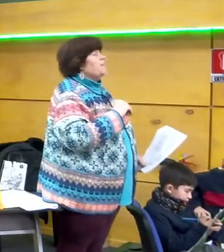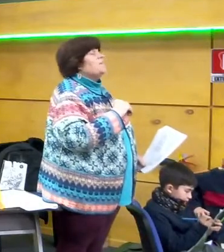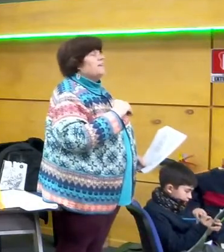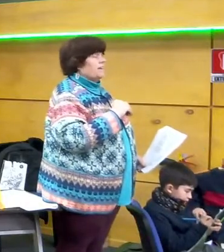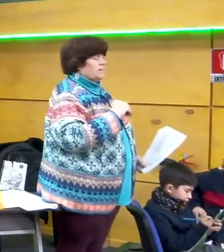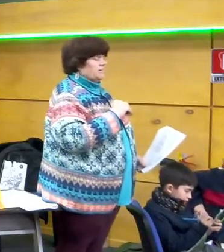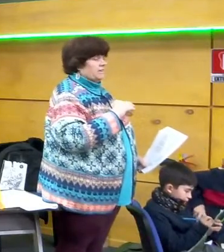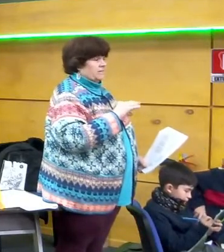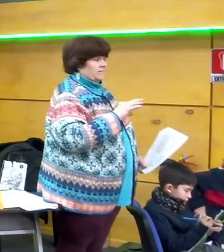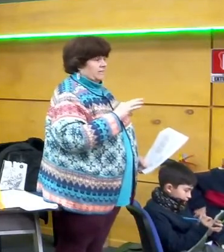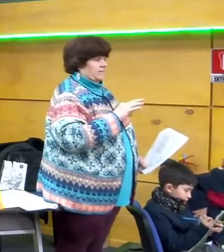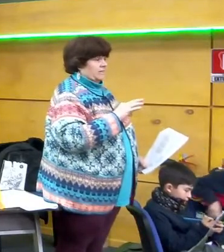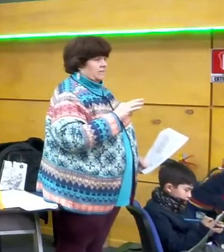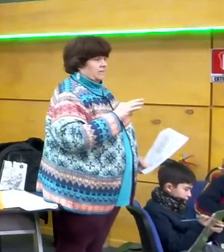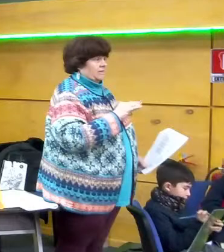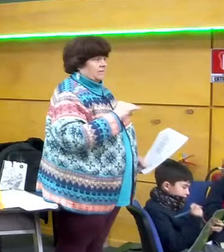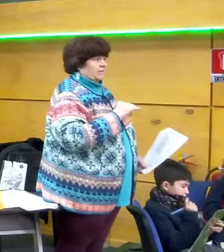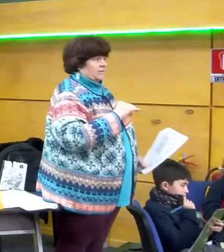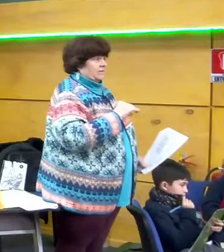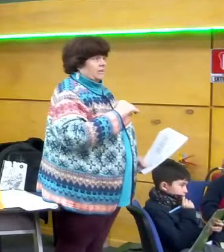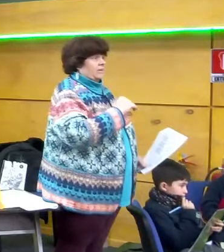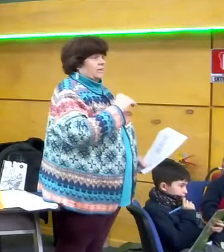And then